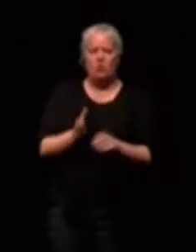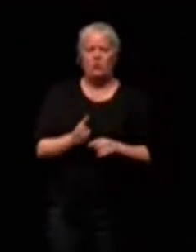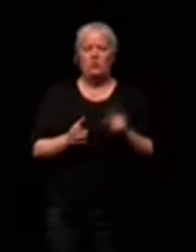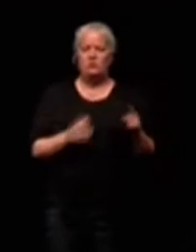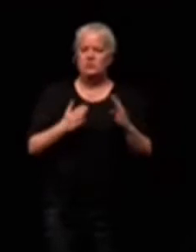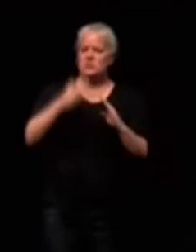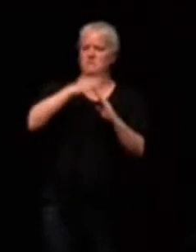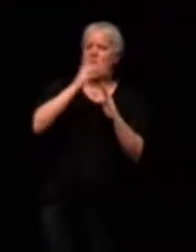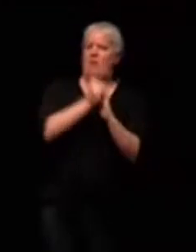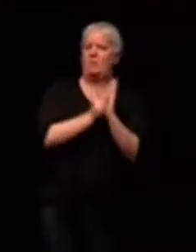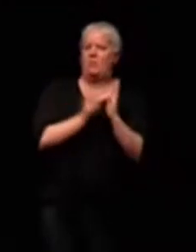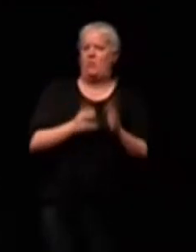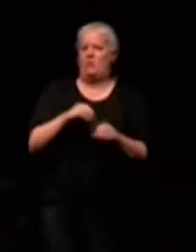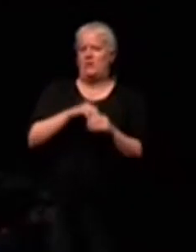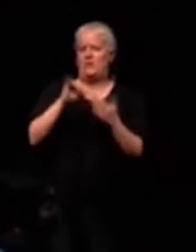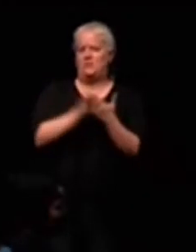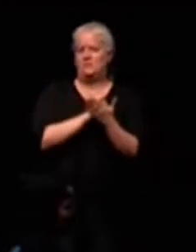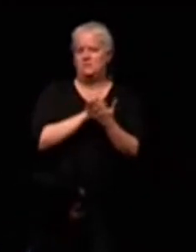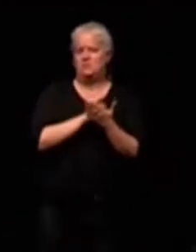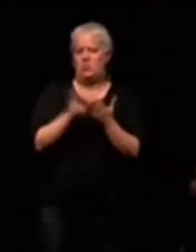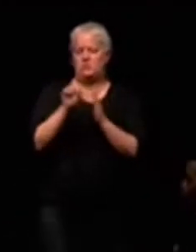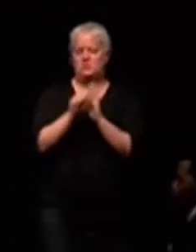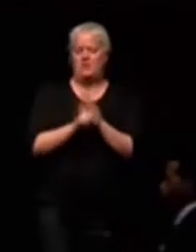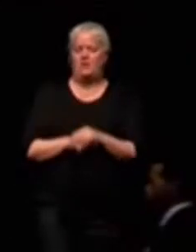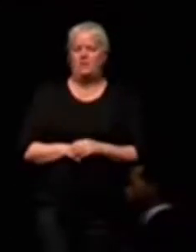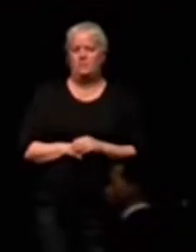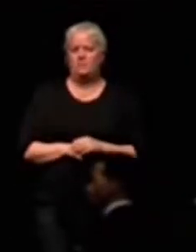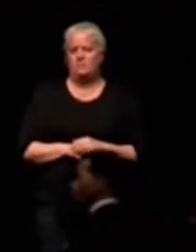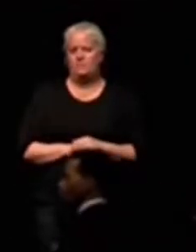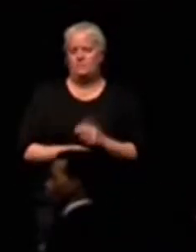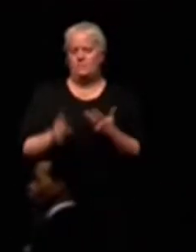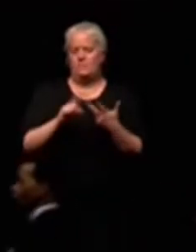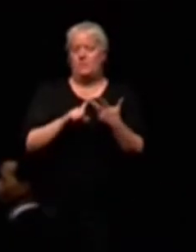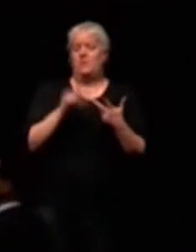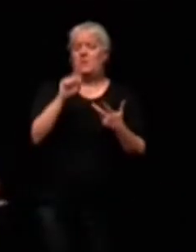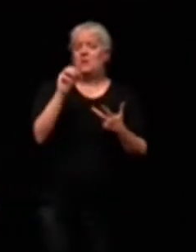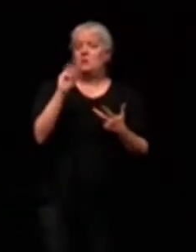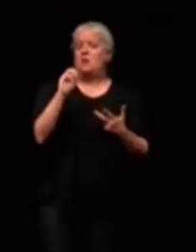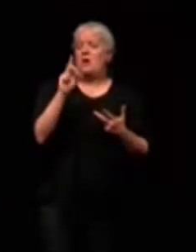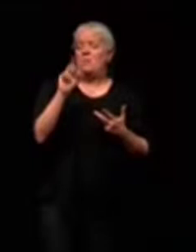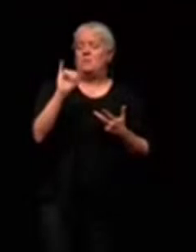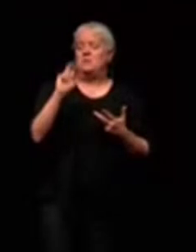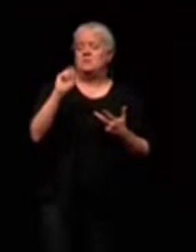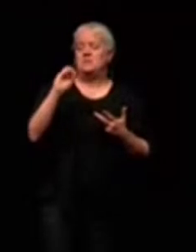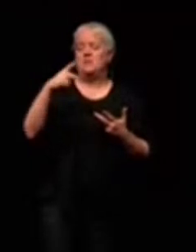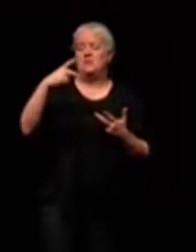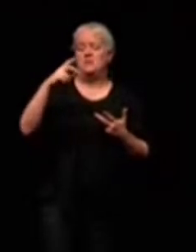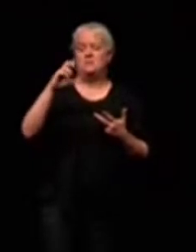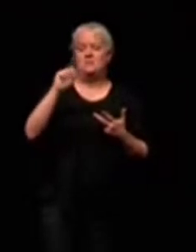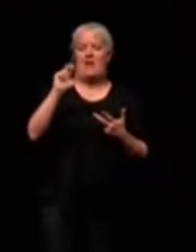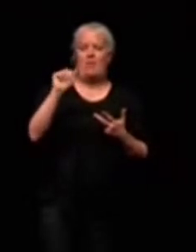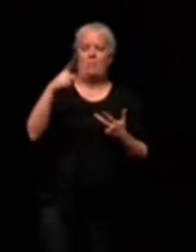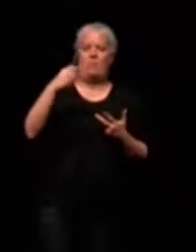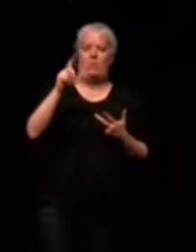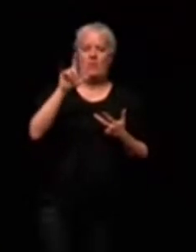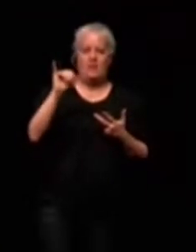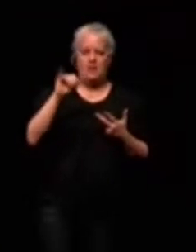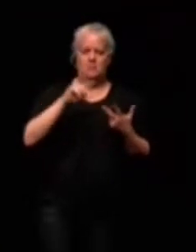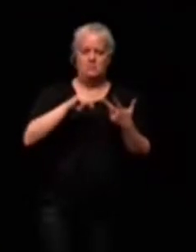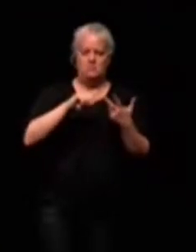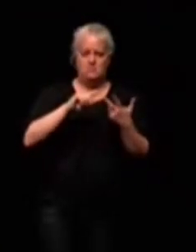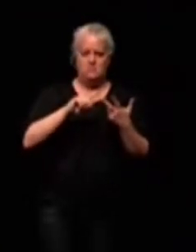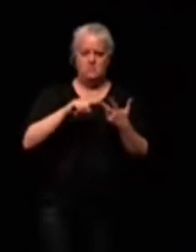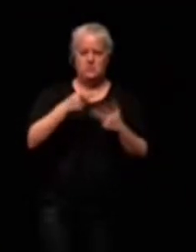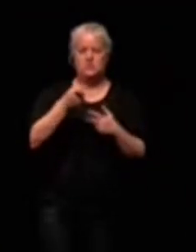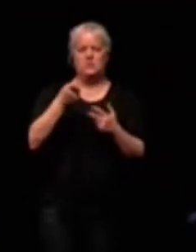lawyer. And look, we need leaders like Tom DiNapoli, who is a tireless watchdog and keeps us